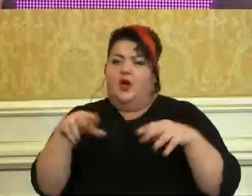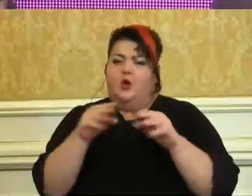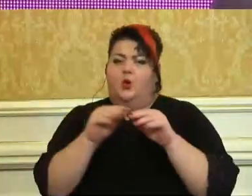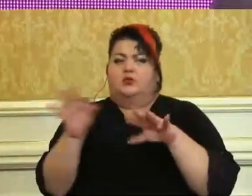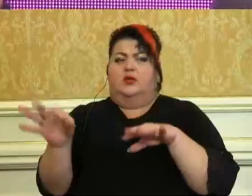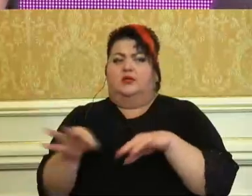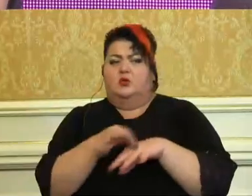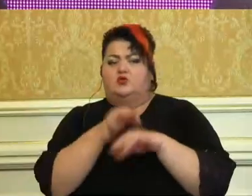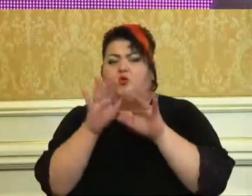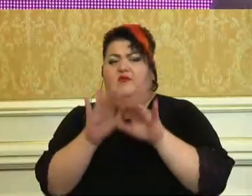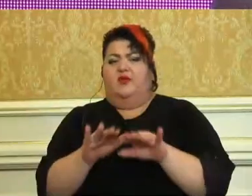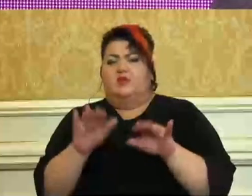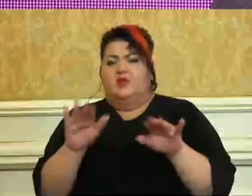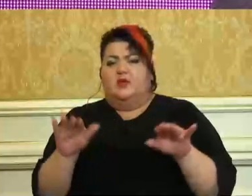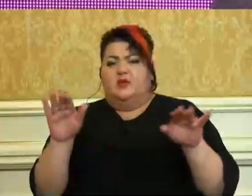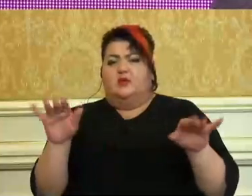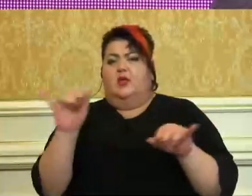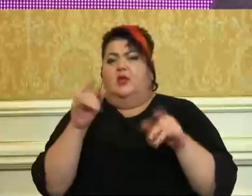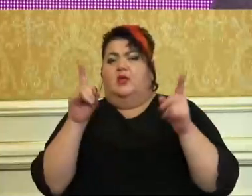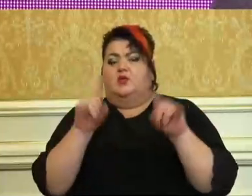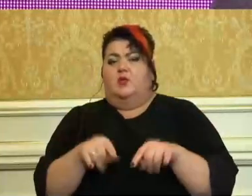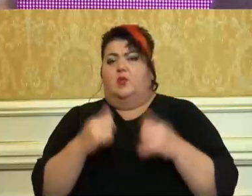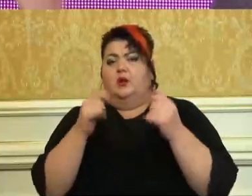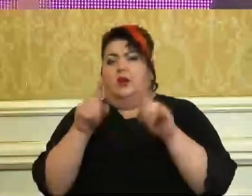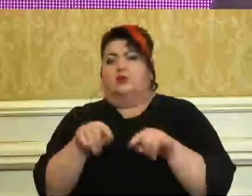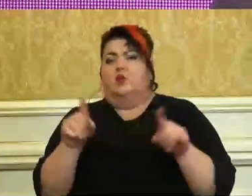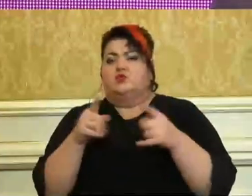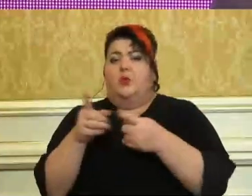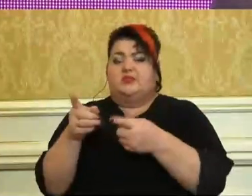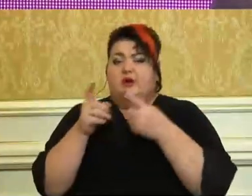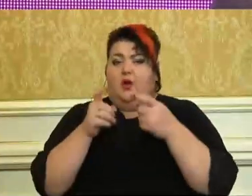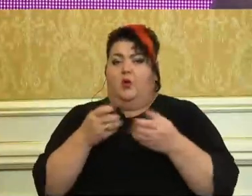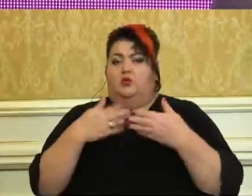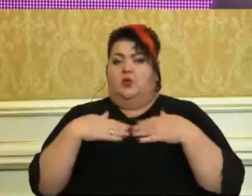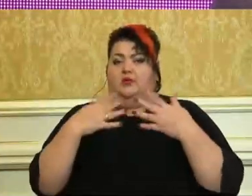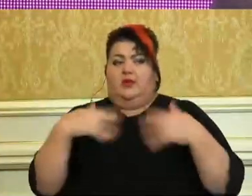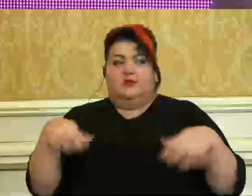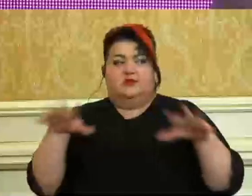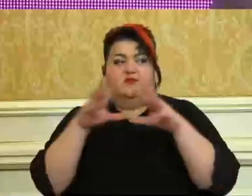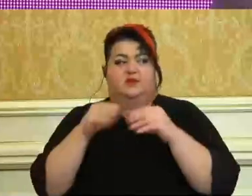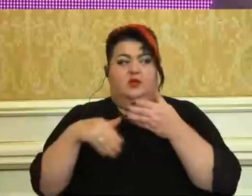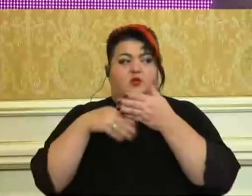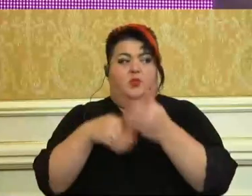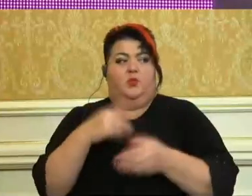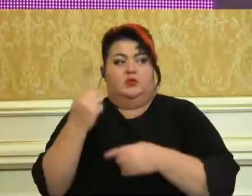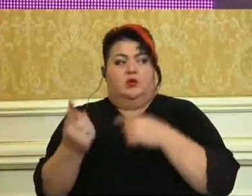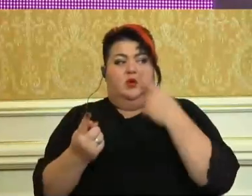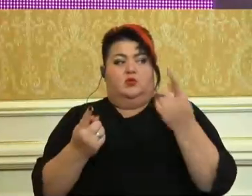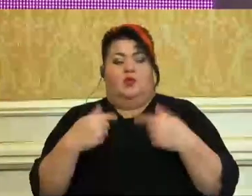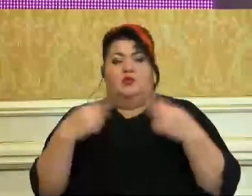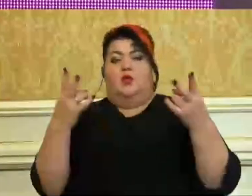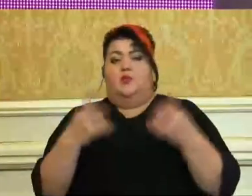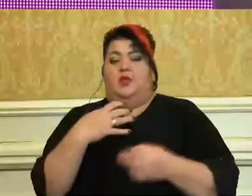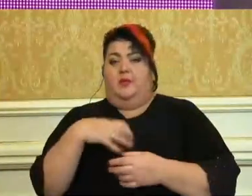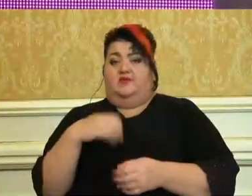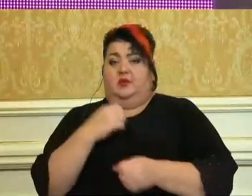my family, husband, kids, etc. So, well, just to motivate women, we have